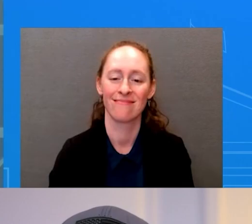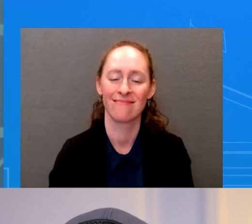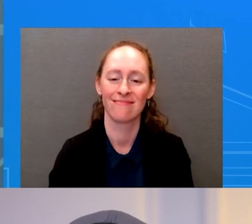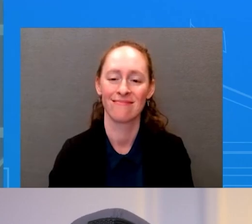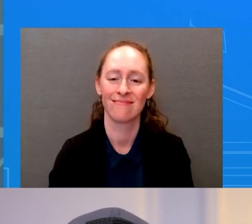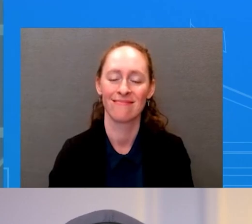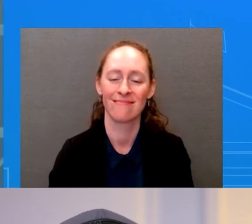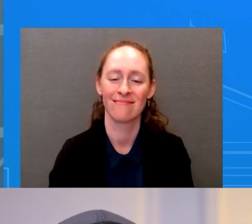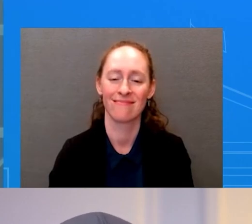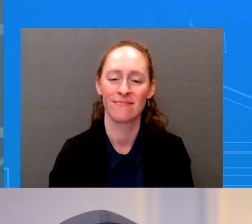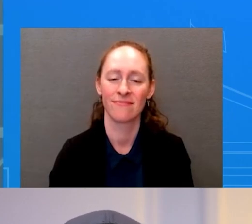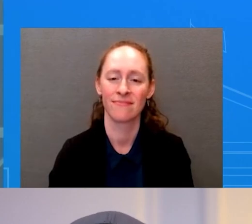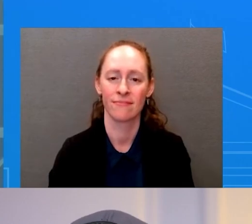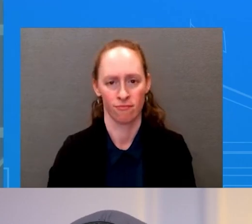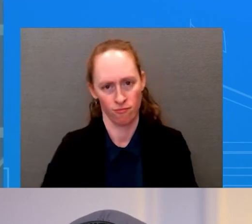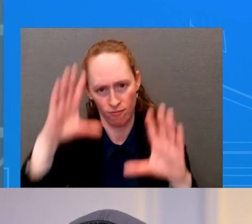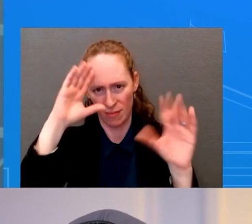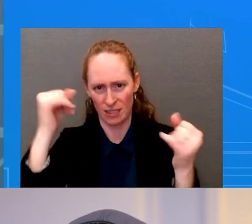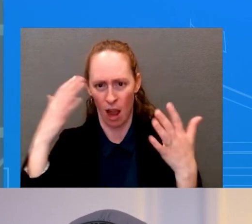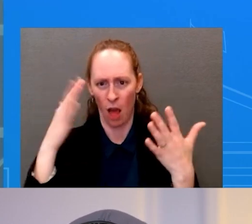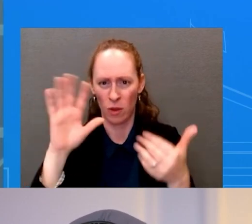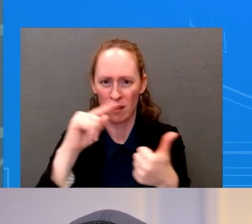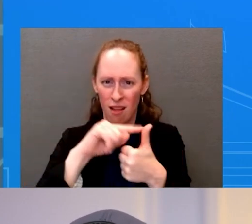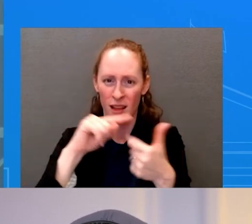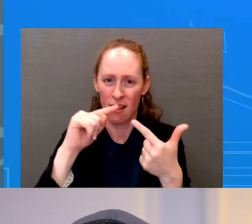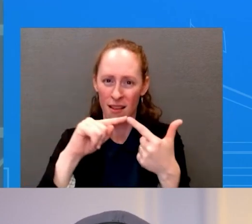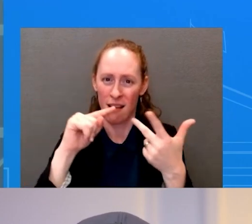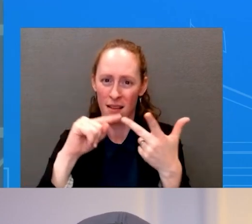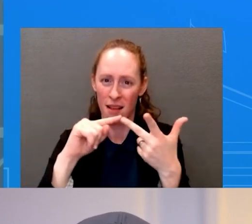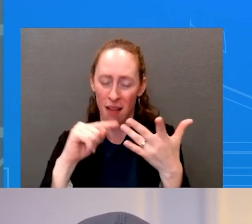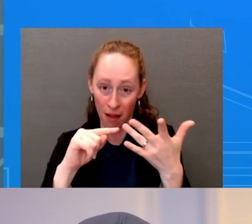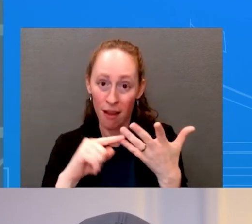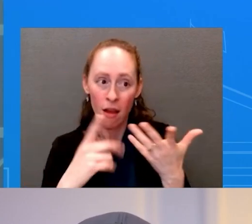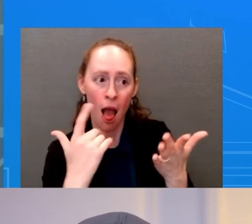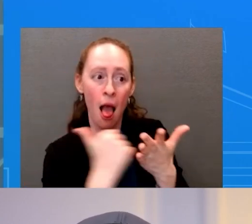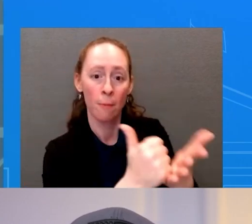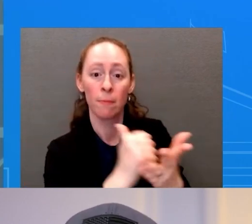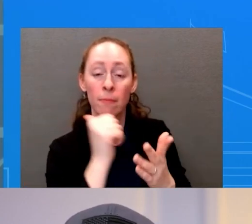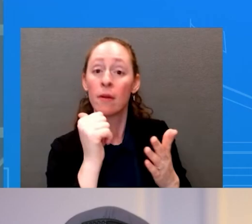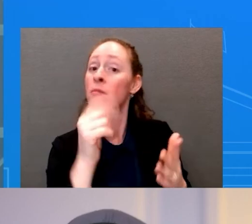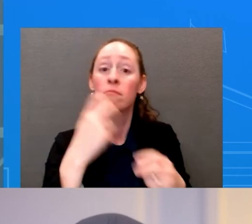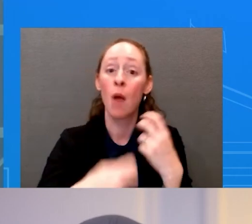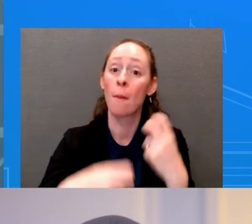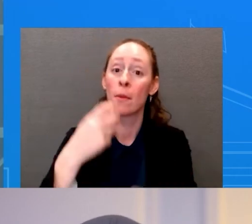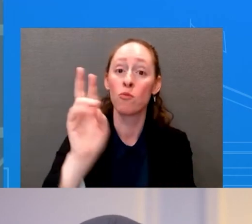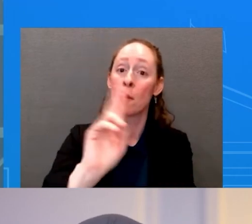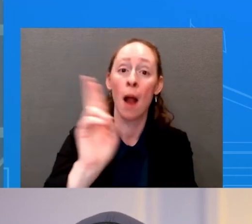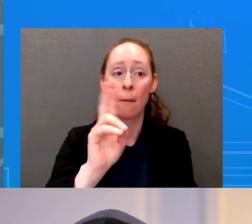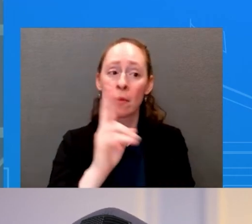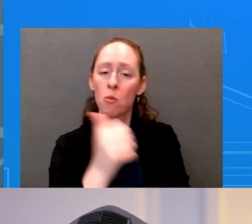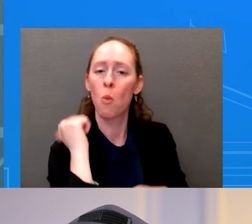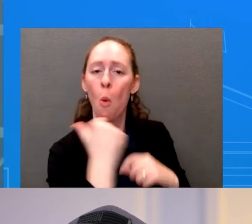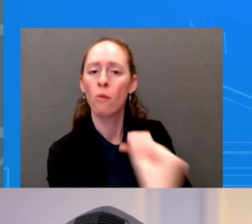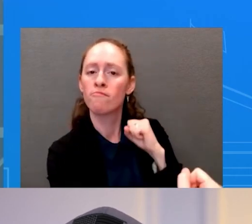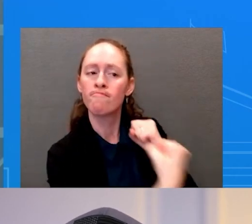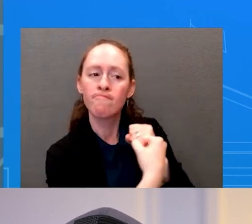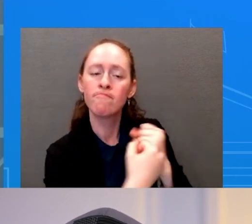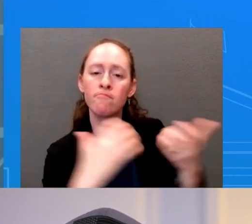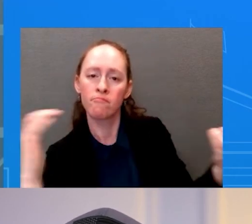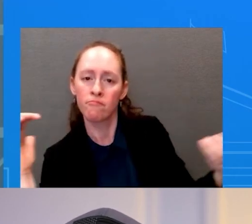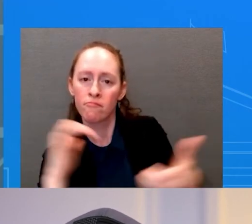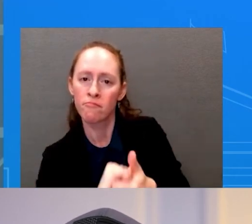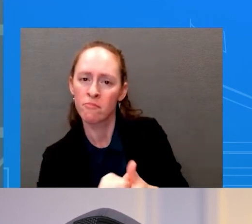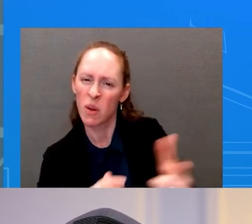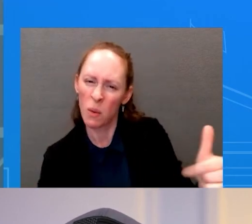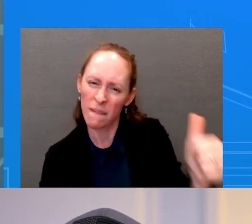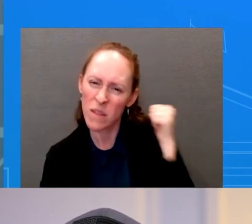Congress refuse. They refuse to be partners with us on this. They refuse to help us. You think about the American Rescue